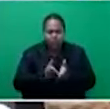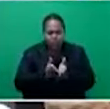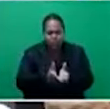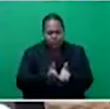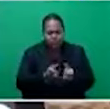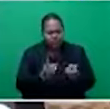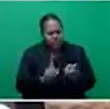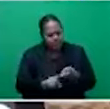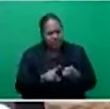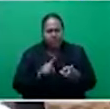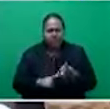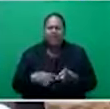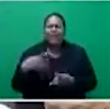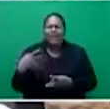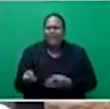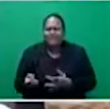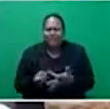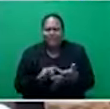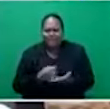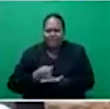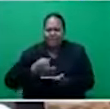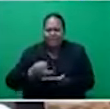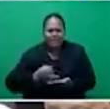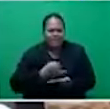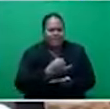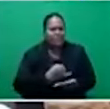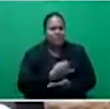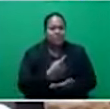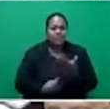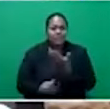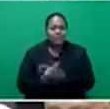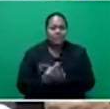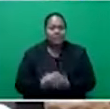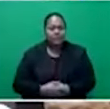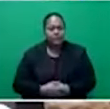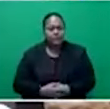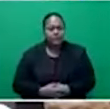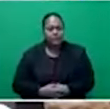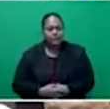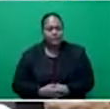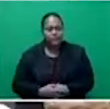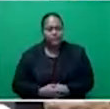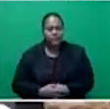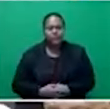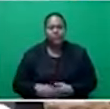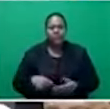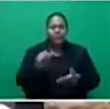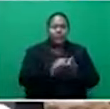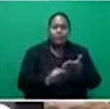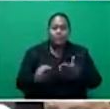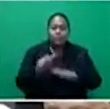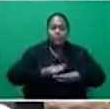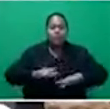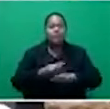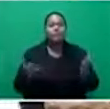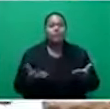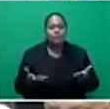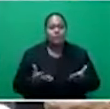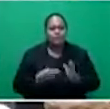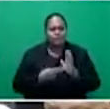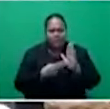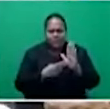sir, there were investments made in other, Honourable Charlie, you may rekindle some of your memory here. They bought land in Nandi without any